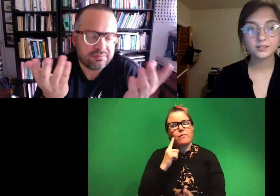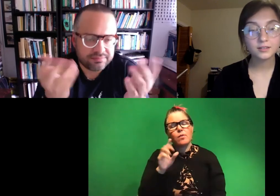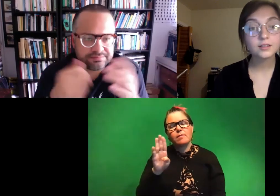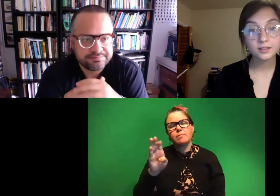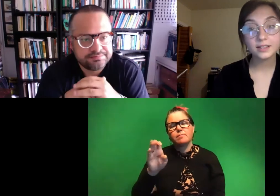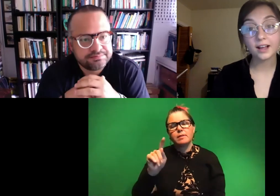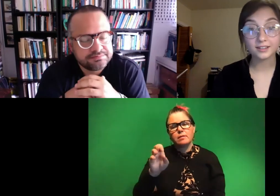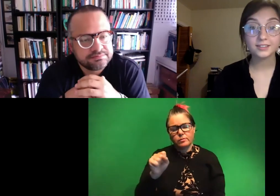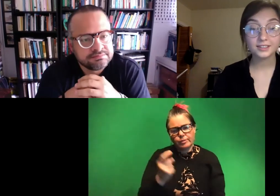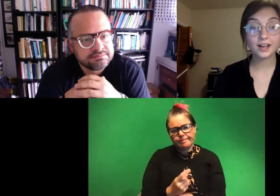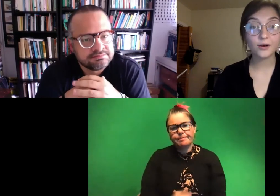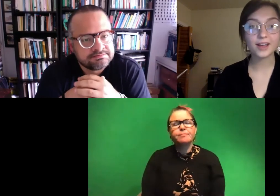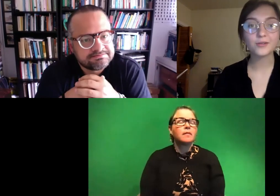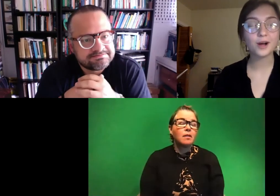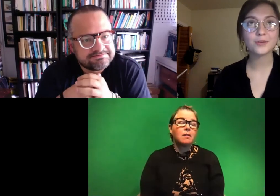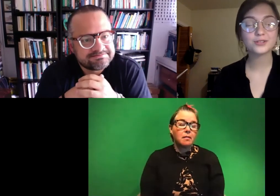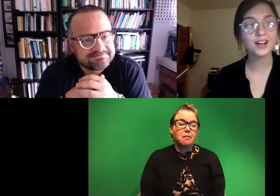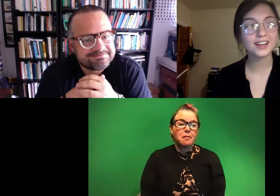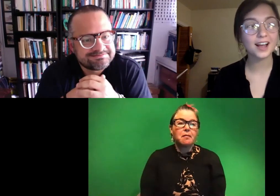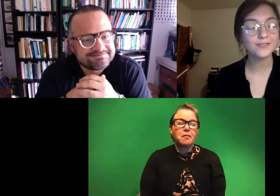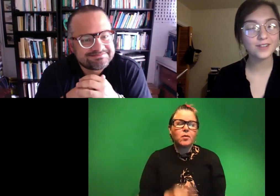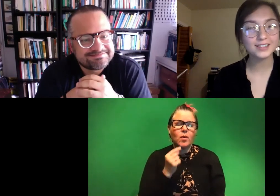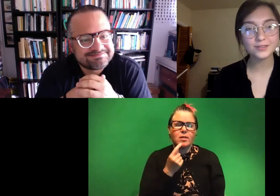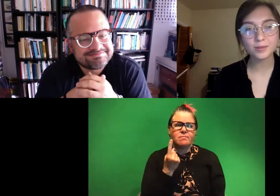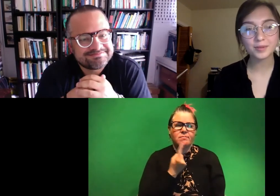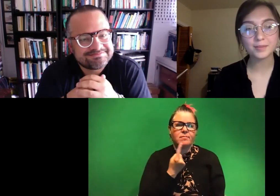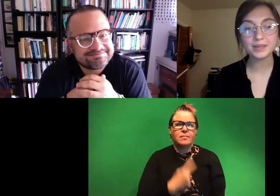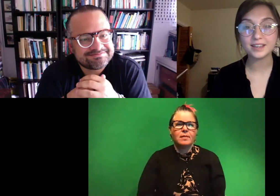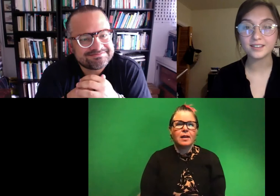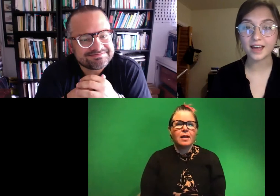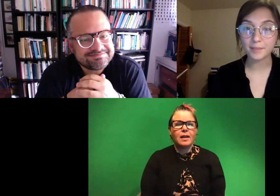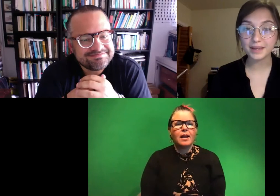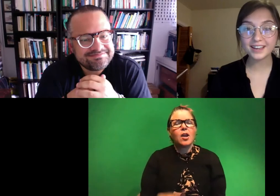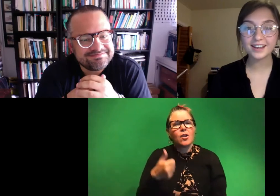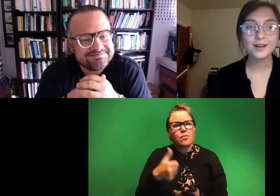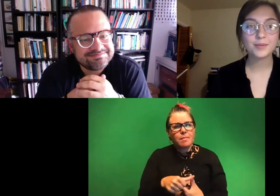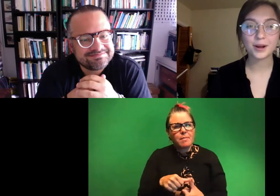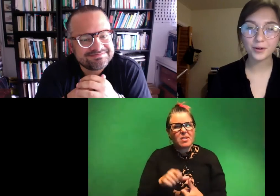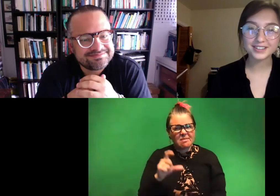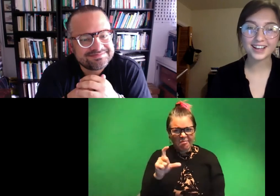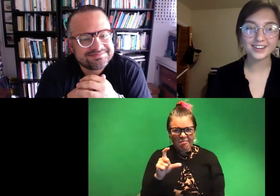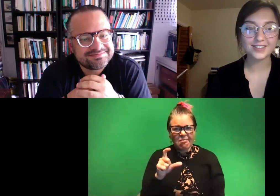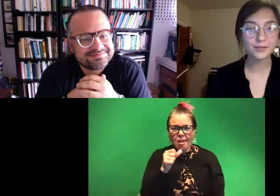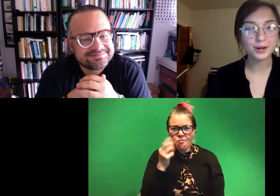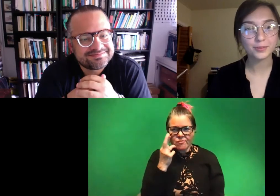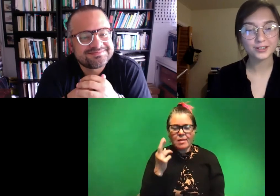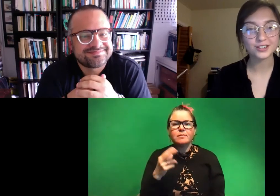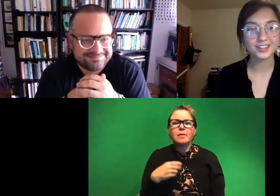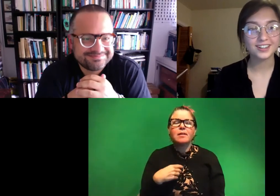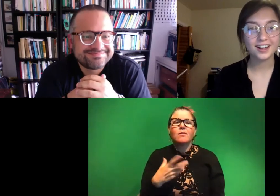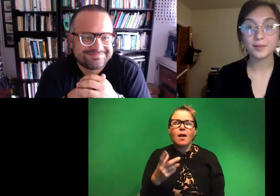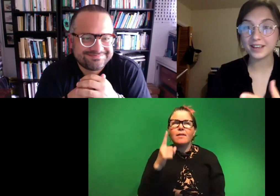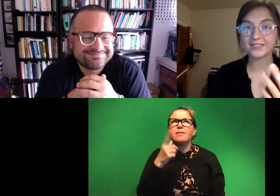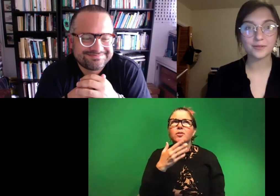no? Yeah, okay, cool. I was trying, I didn't remember them being that big, but I wanted to kind of have a better